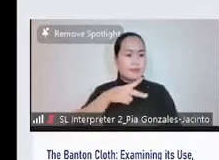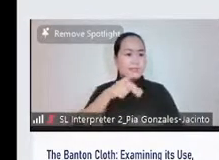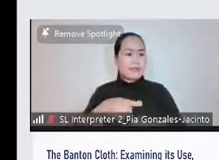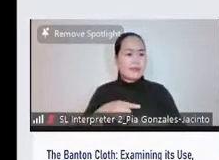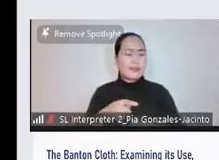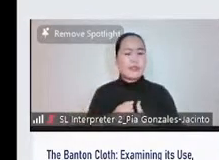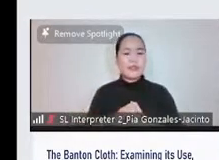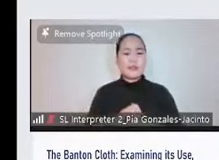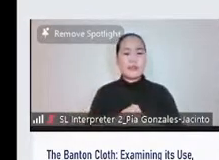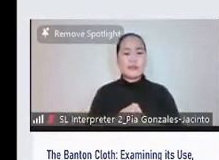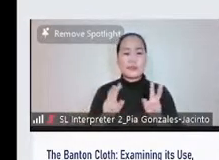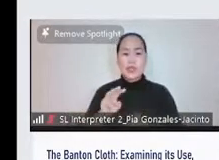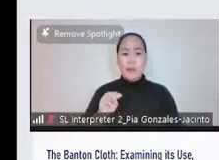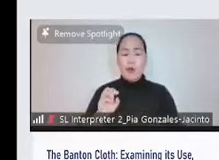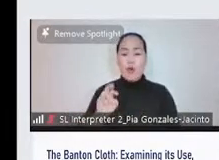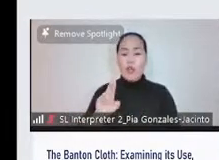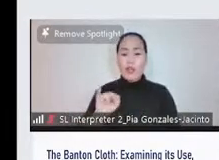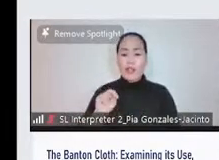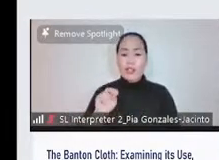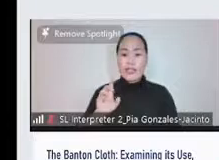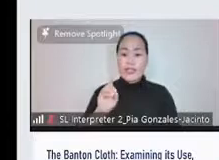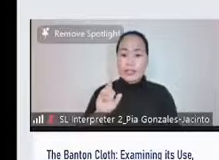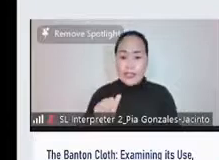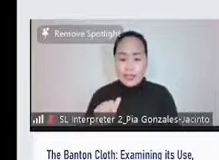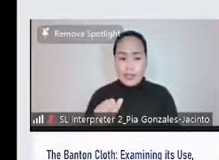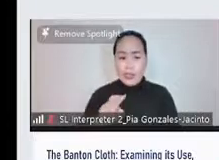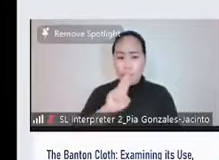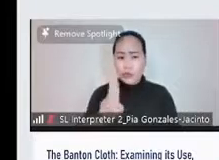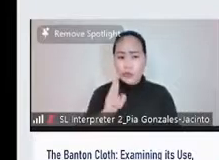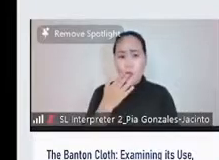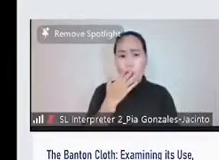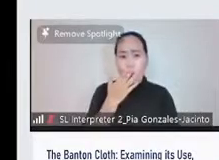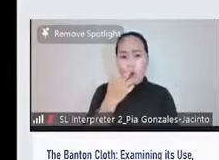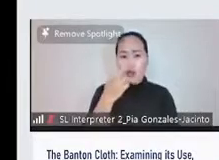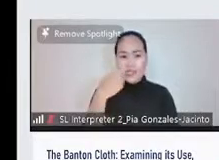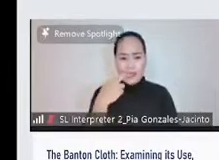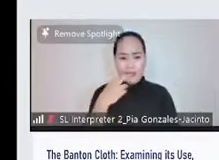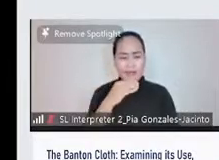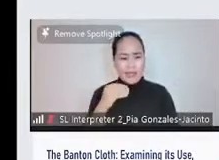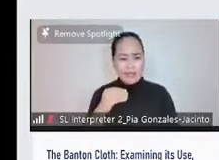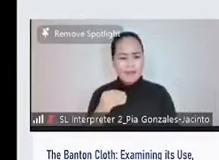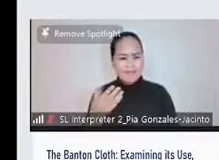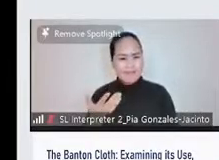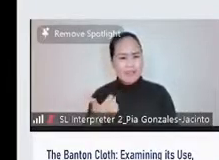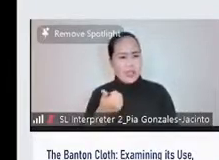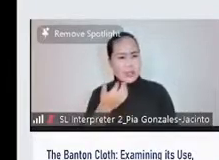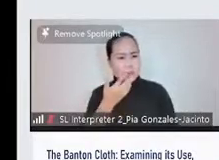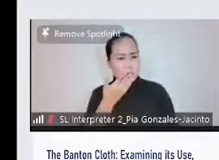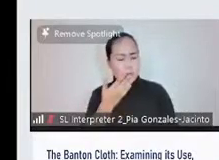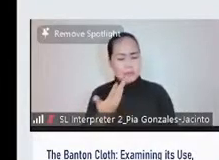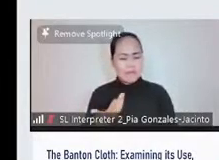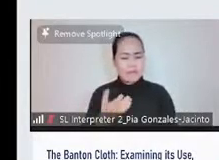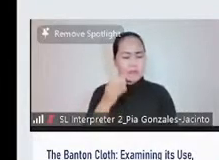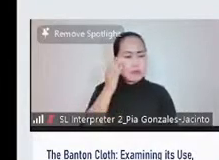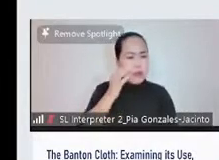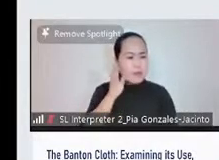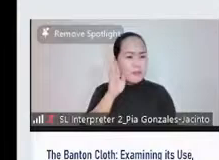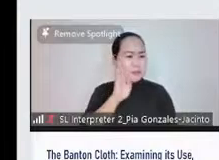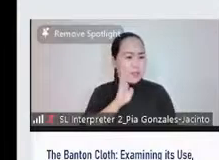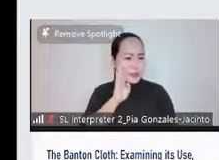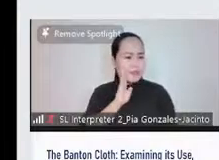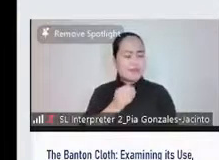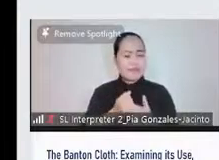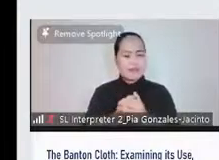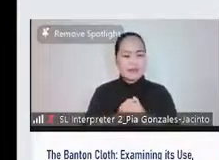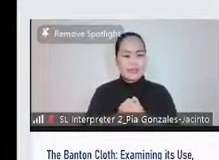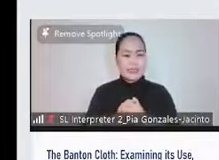Morinda is the main source of the color red, and its use vary from claret to maroon to chocolate brown. The inner layer of